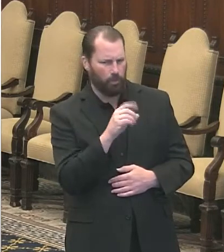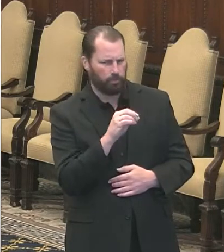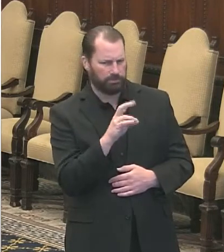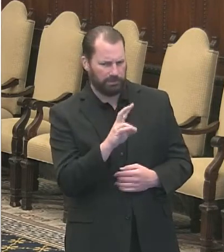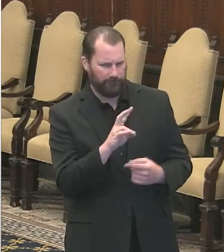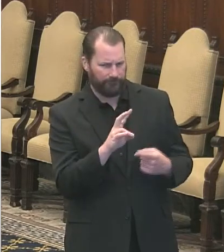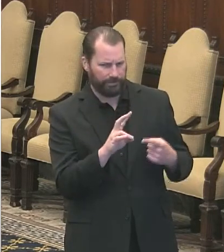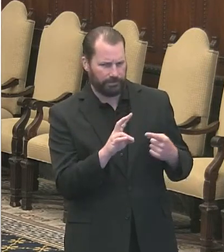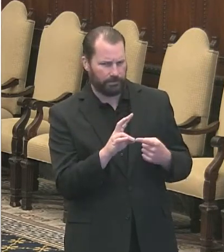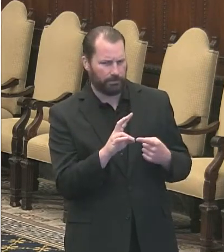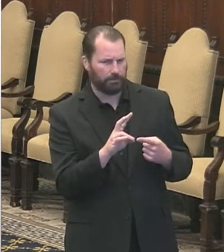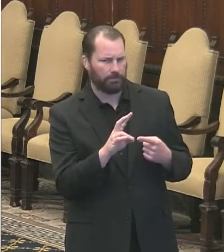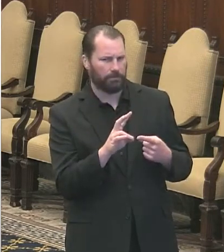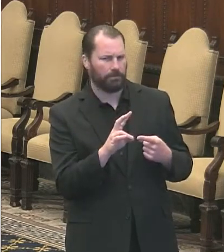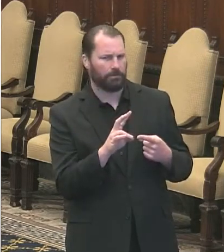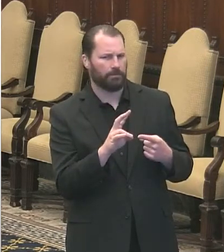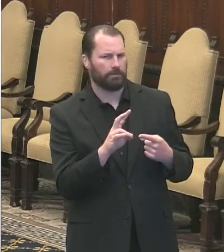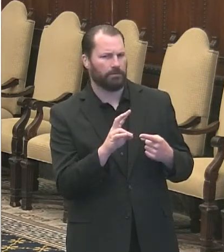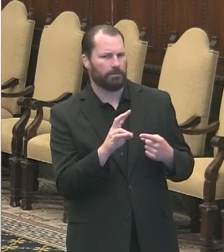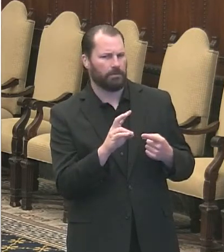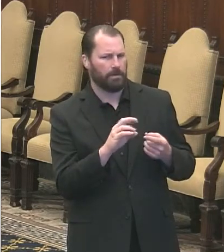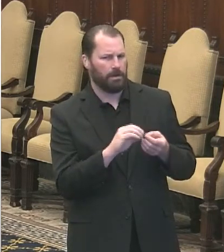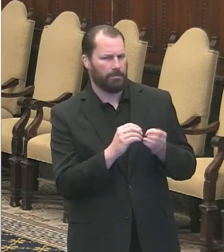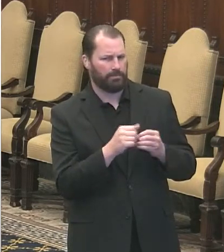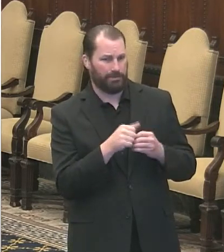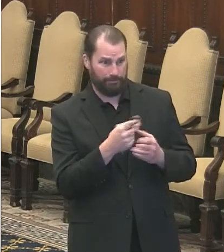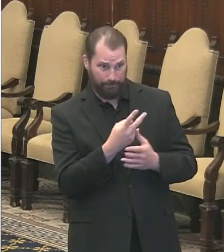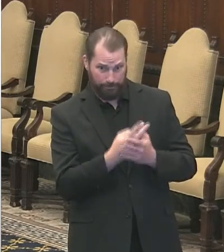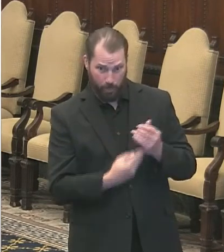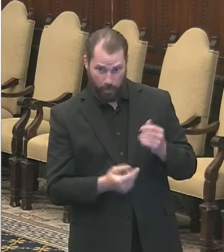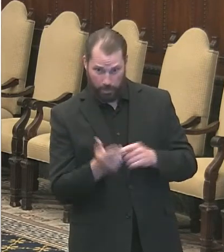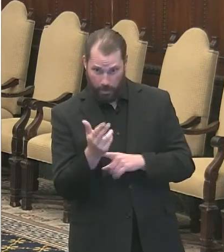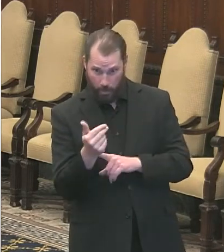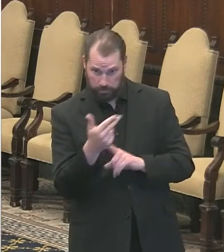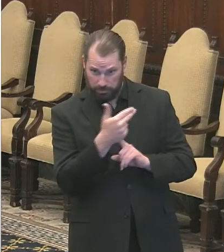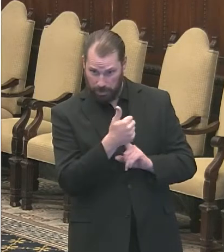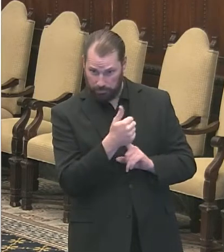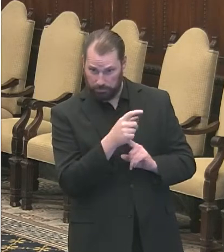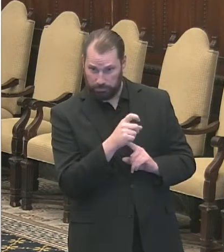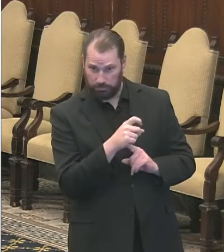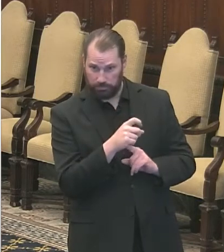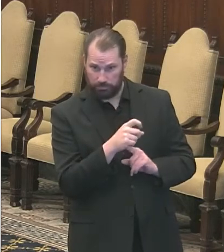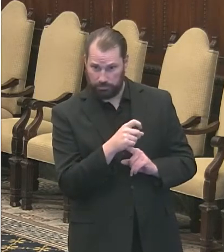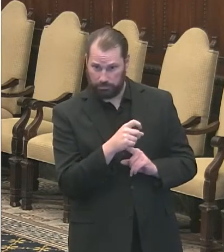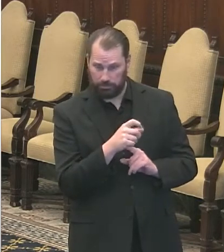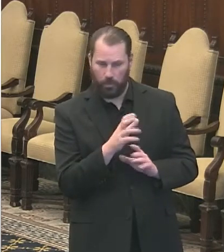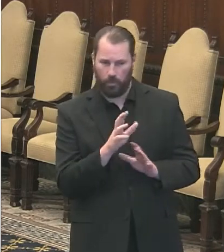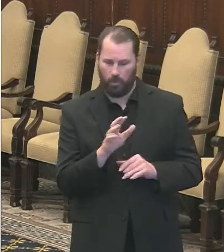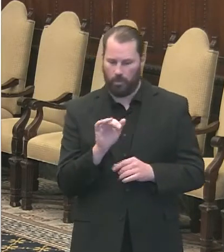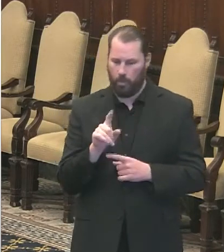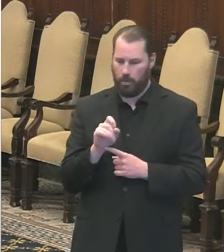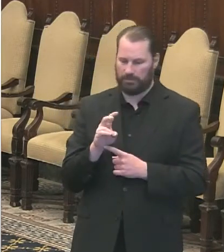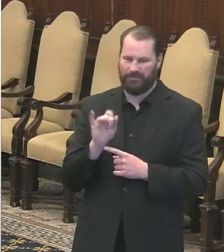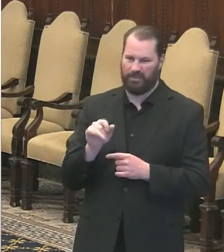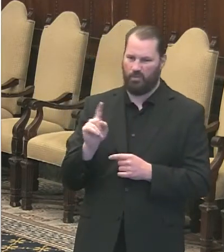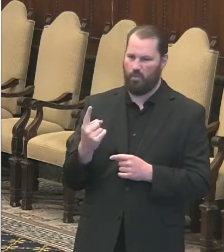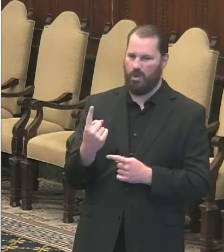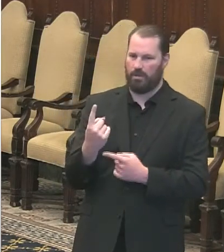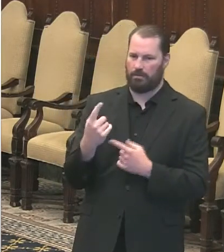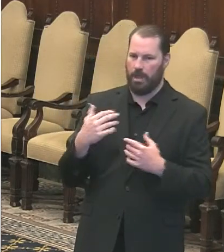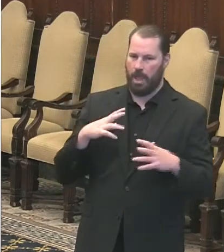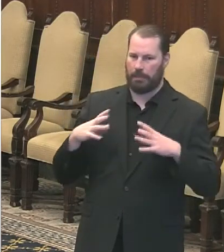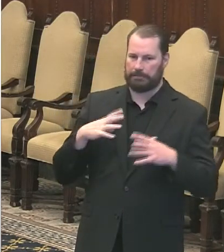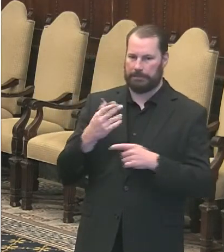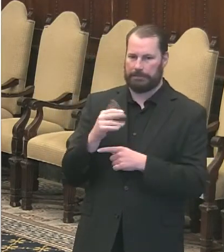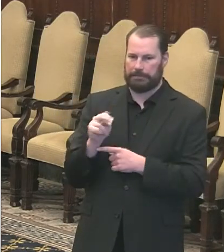figure, is that in both hotels? No, that was just the Holiday Inn, and if I remember, it was less than 10 at the